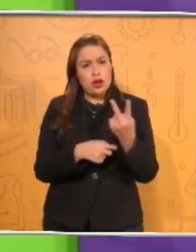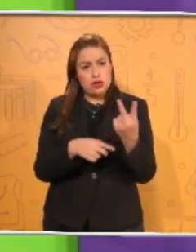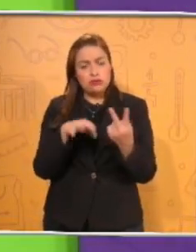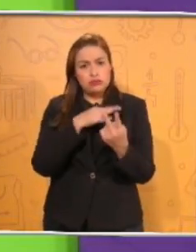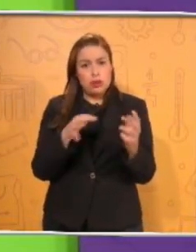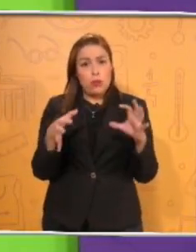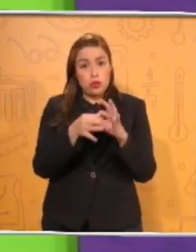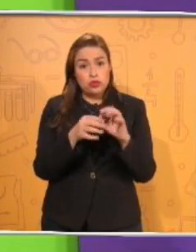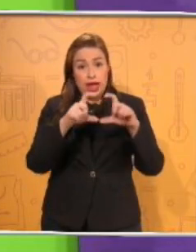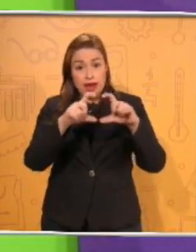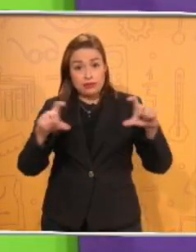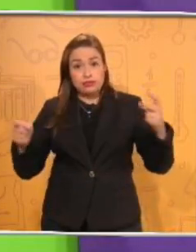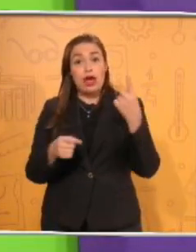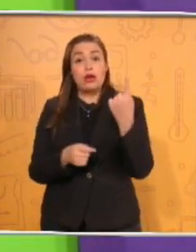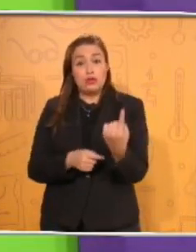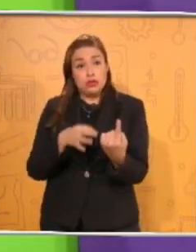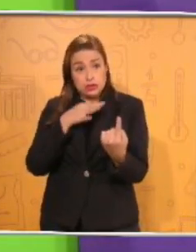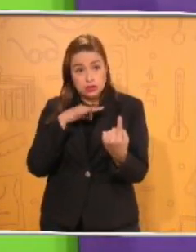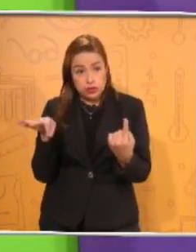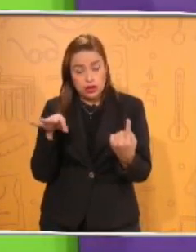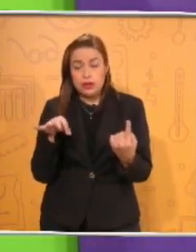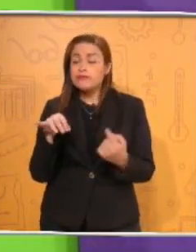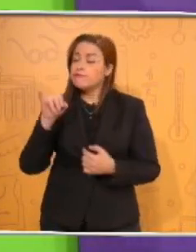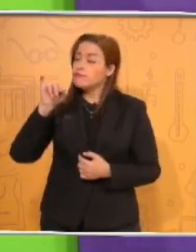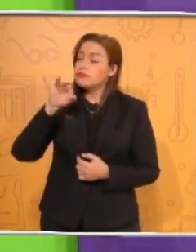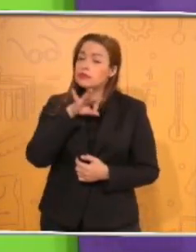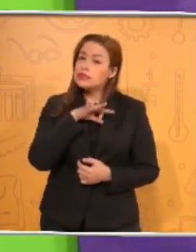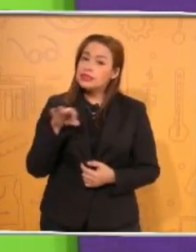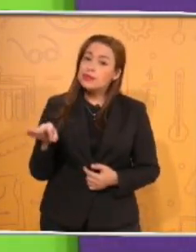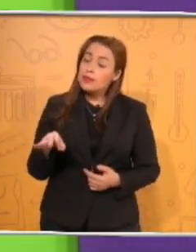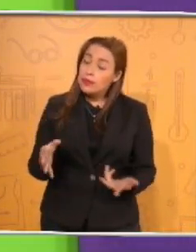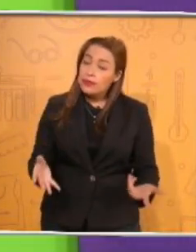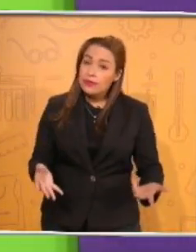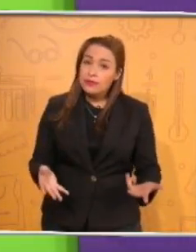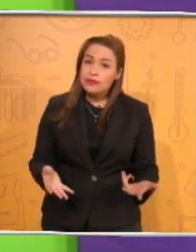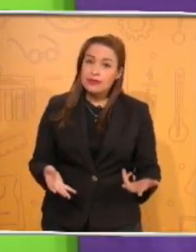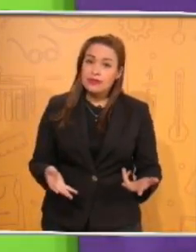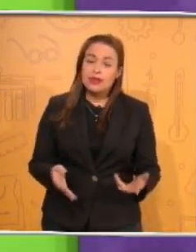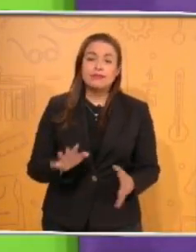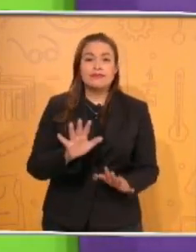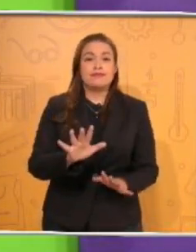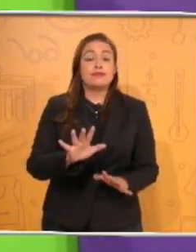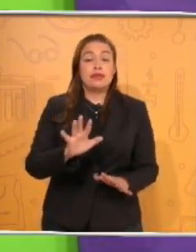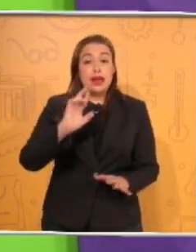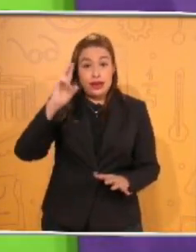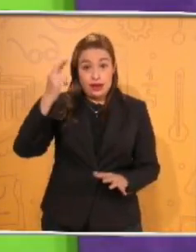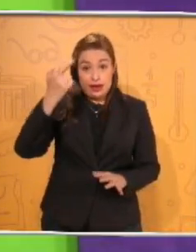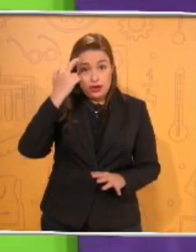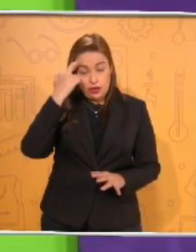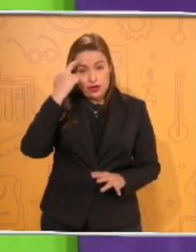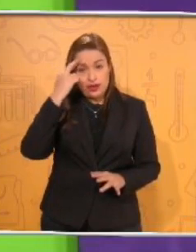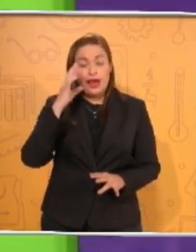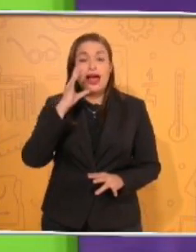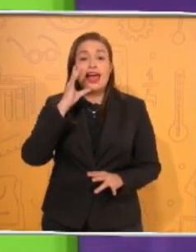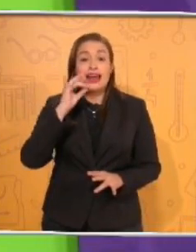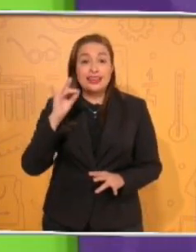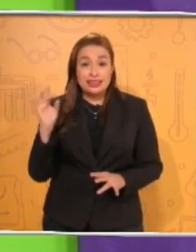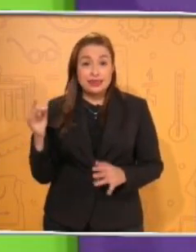one expression, is that possible? Yes, it is possible. Just remember, the simple